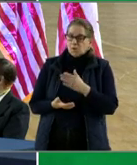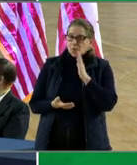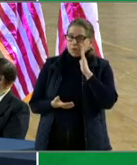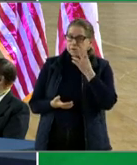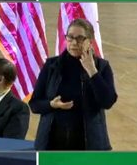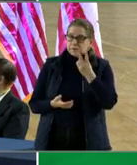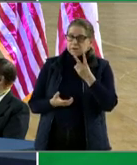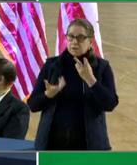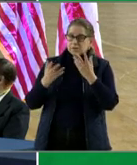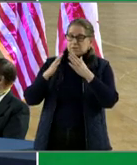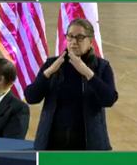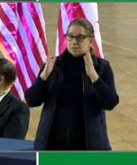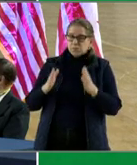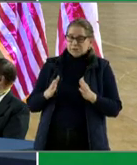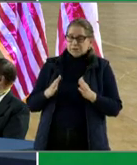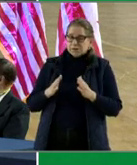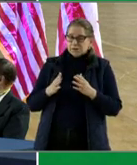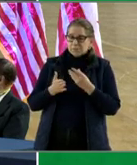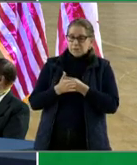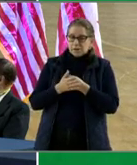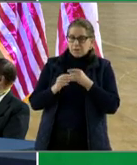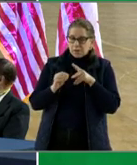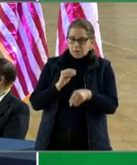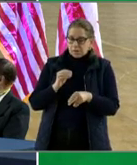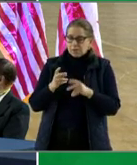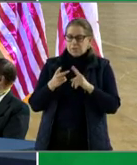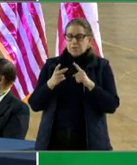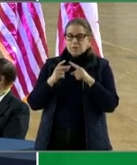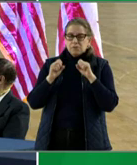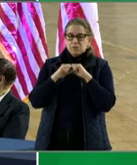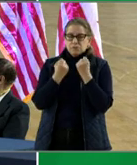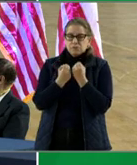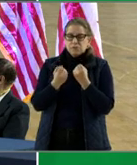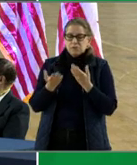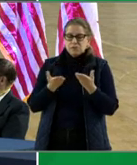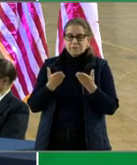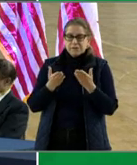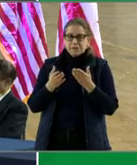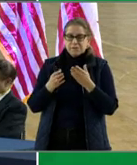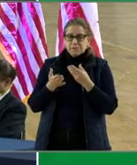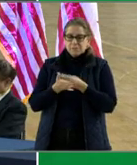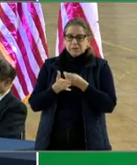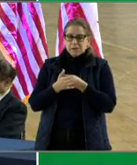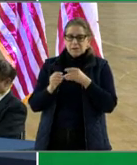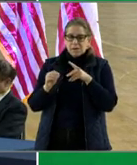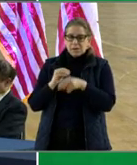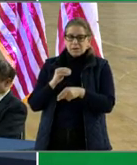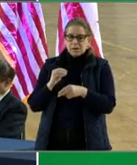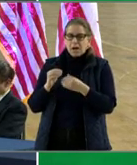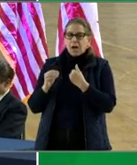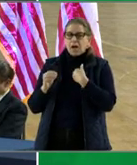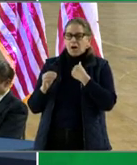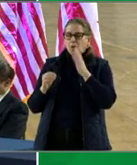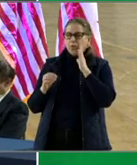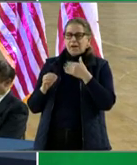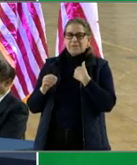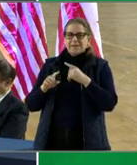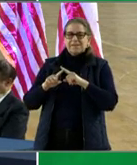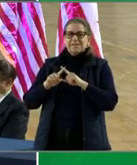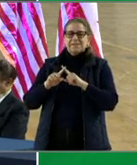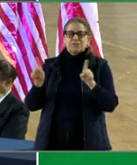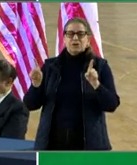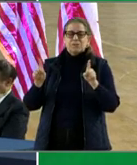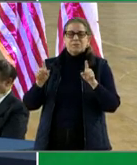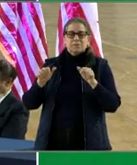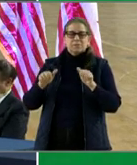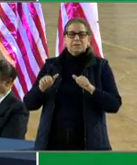Allie, we will have a different ability to invest in the things that we want for our city. We will